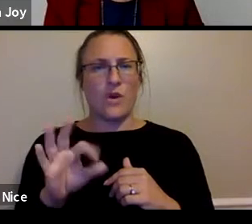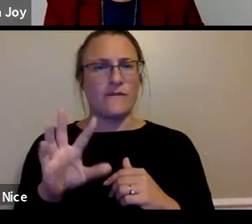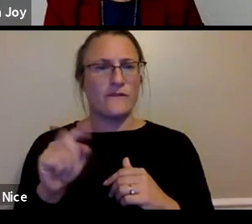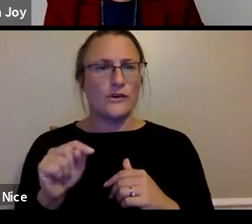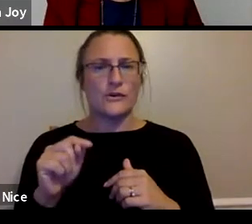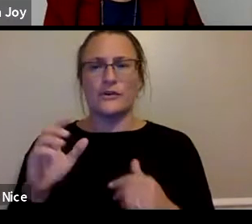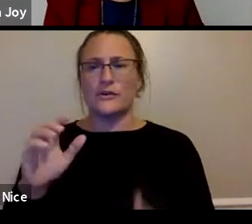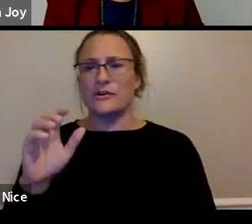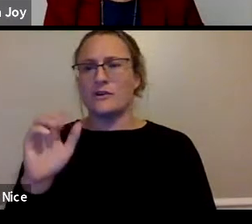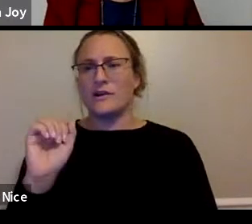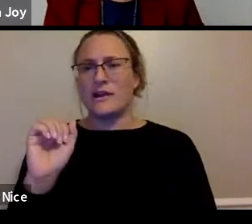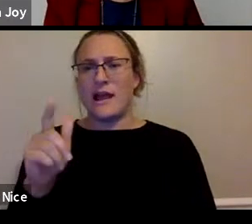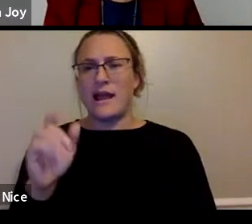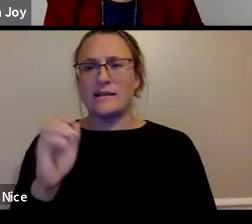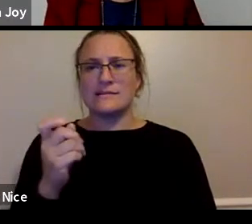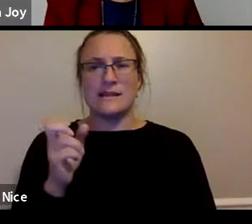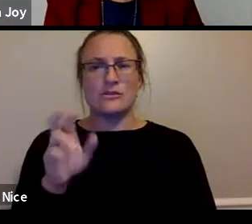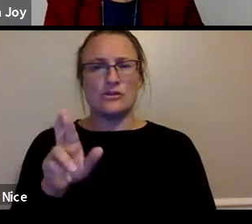Alexander Bruno.